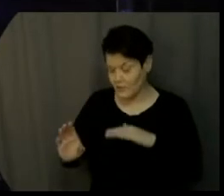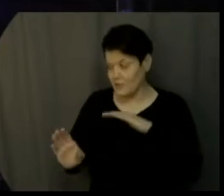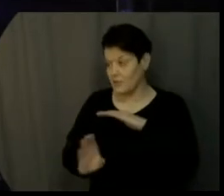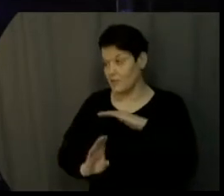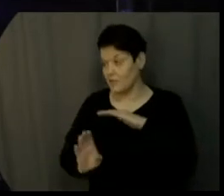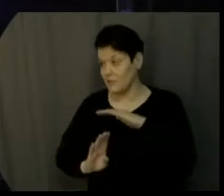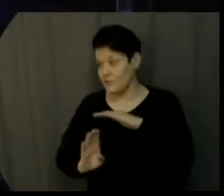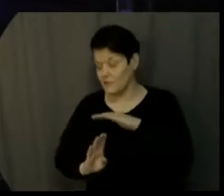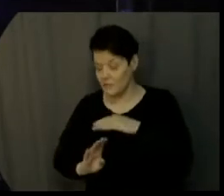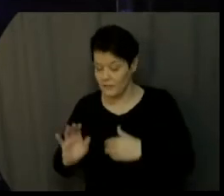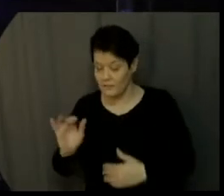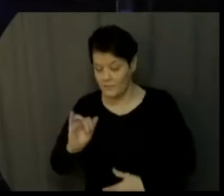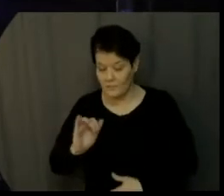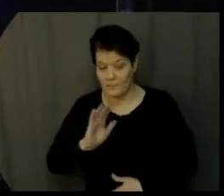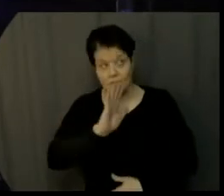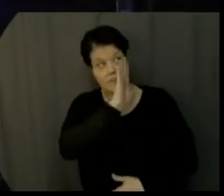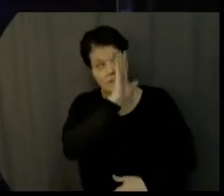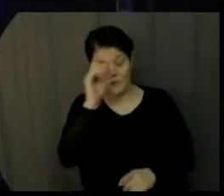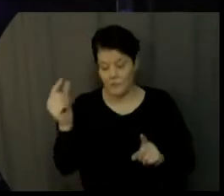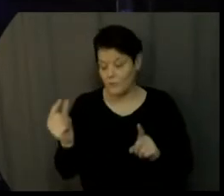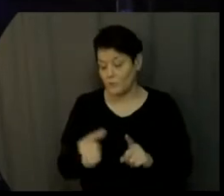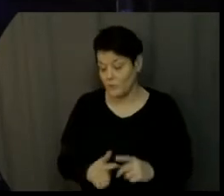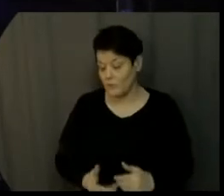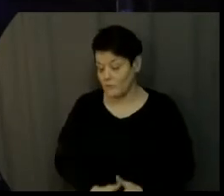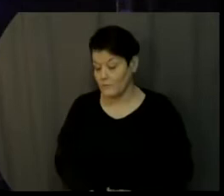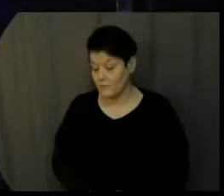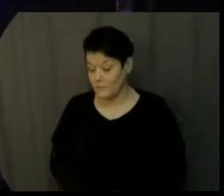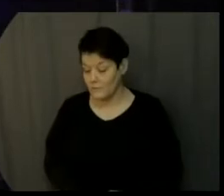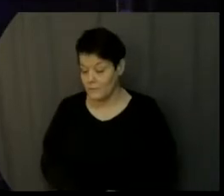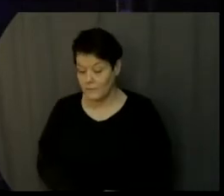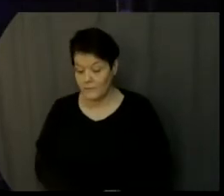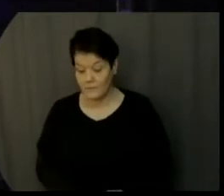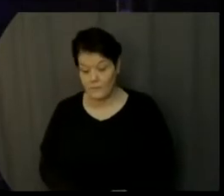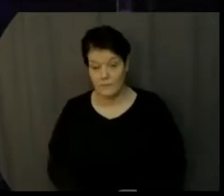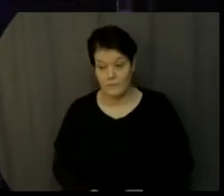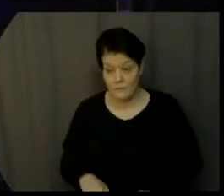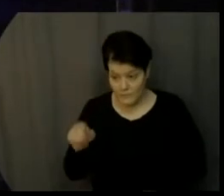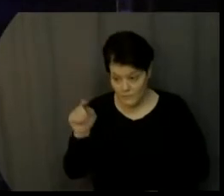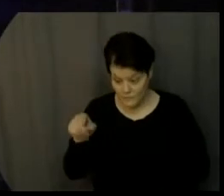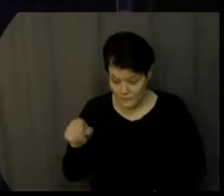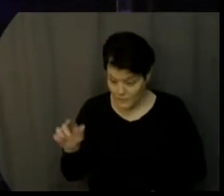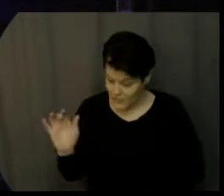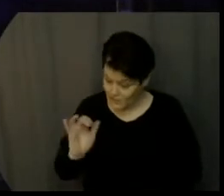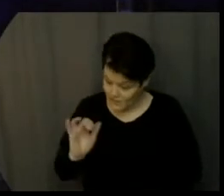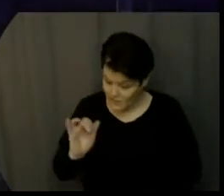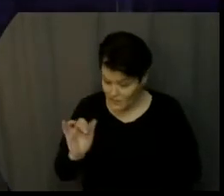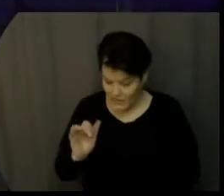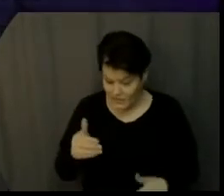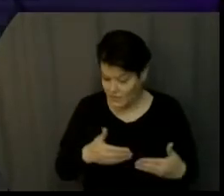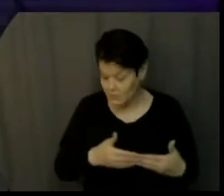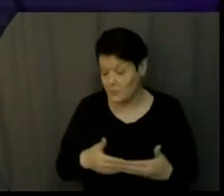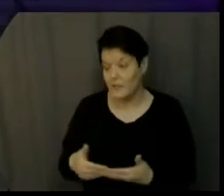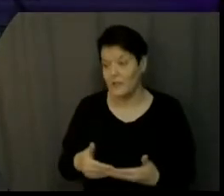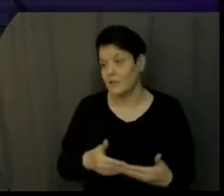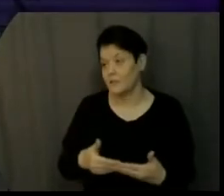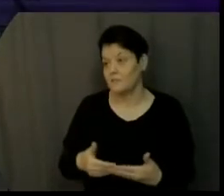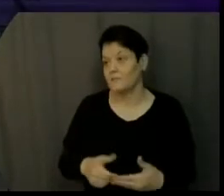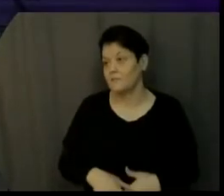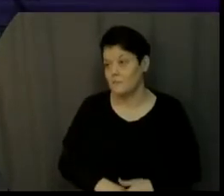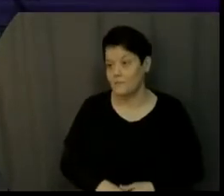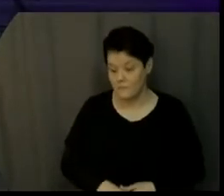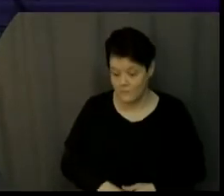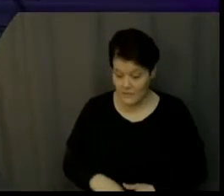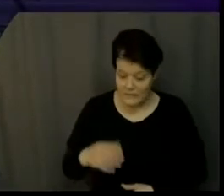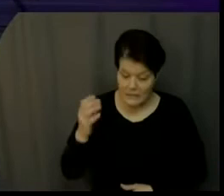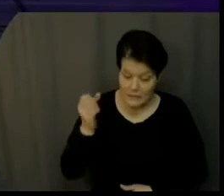that just you should be instructing others. Instead, he's getting in their business. He says, instead, you